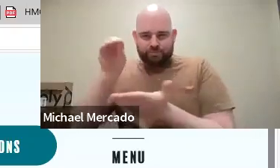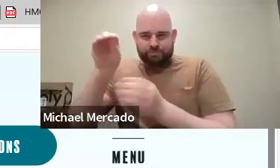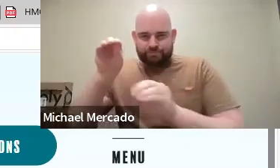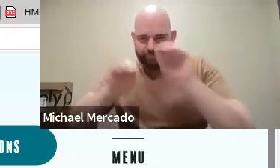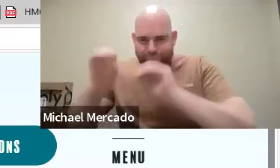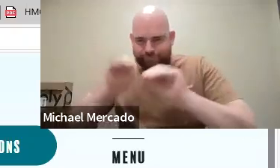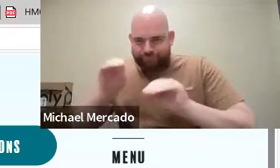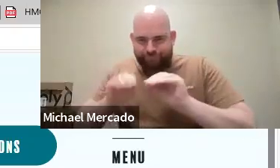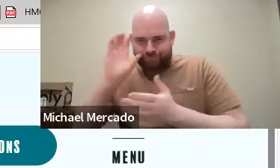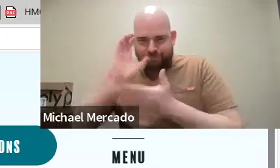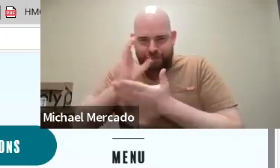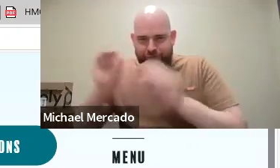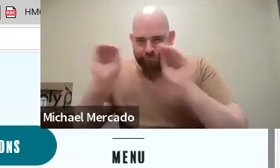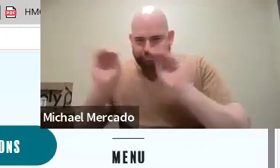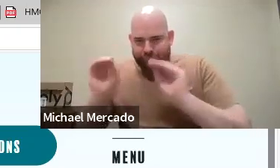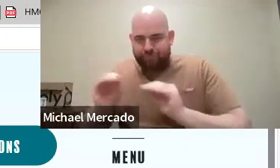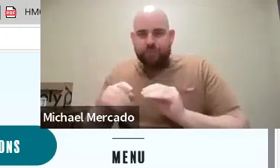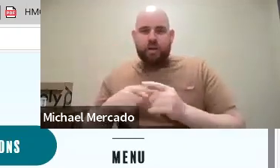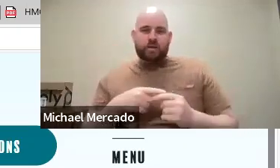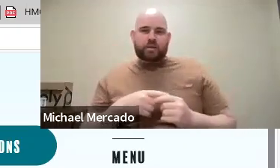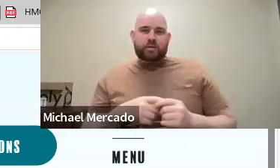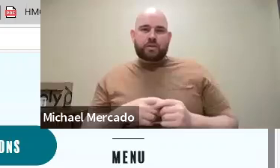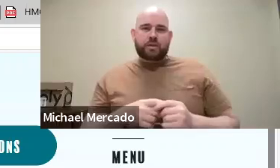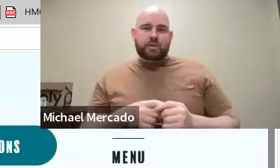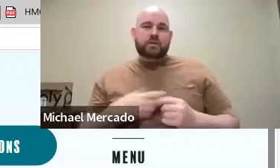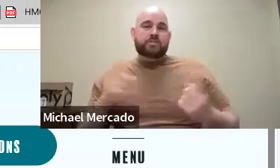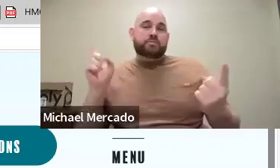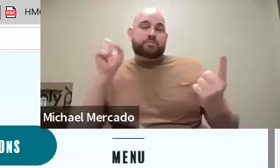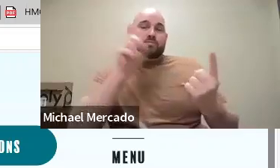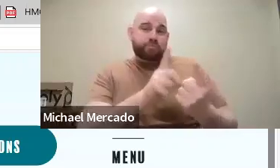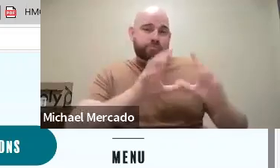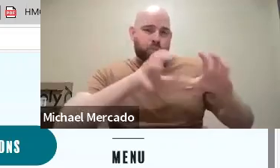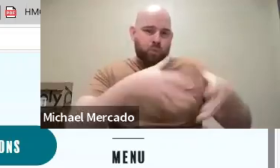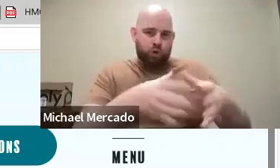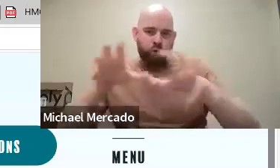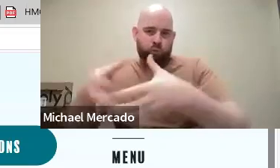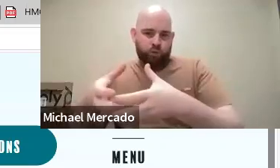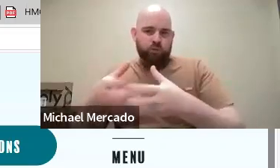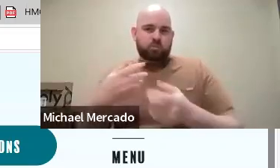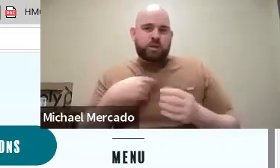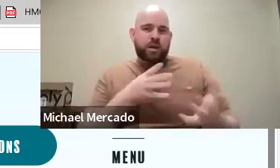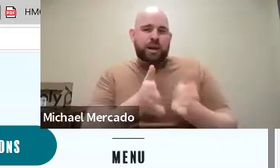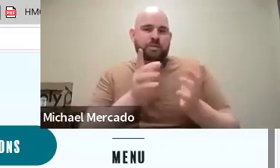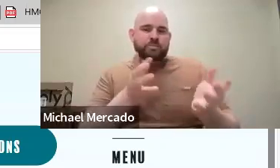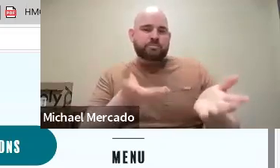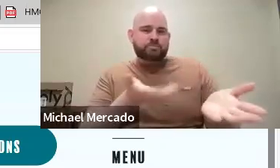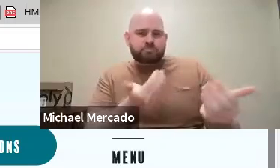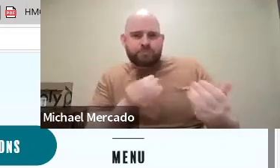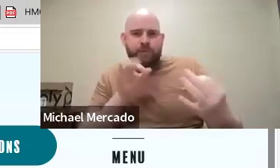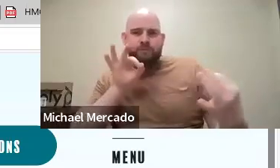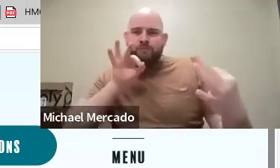So yeah, so we also use pictures for those who are deaf who also have developmental